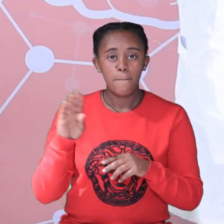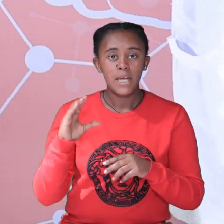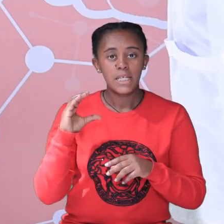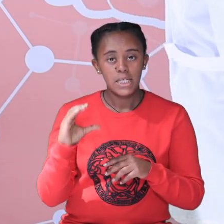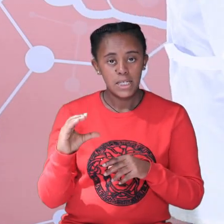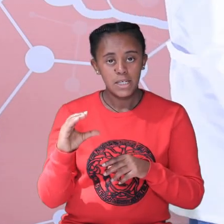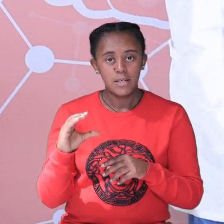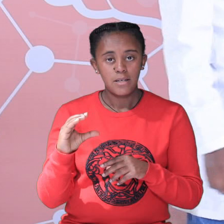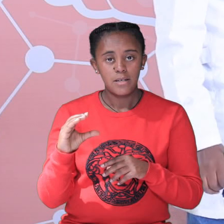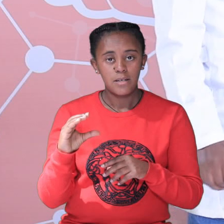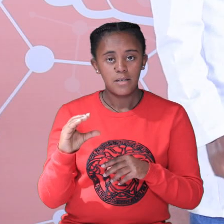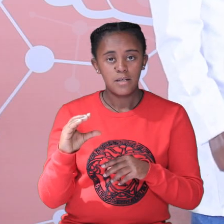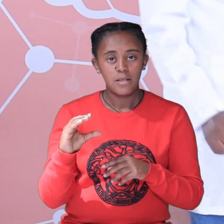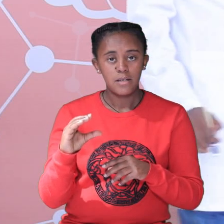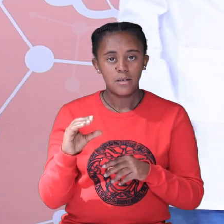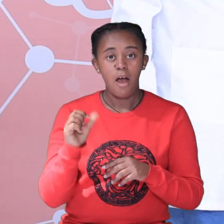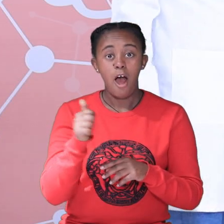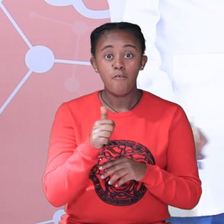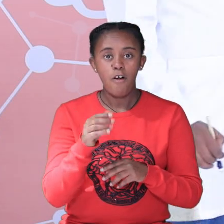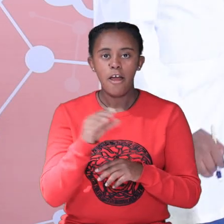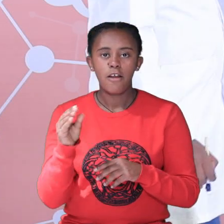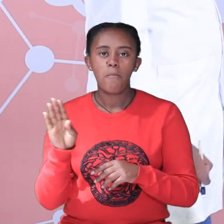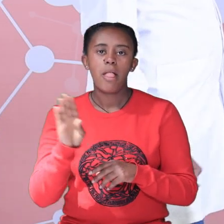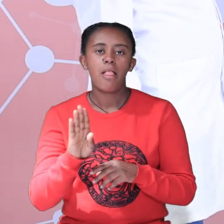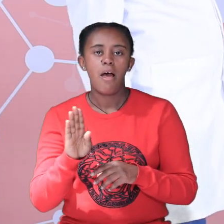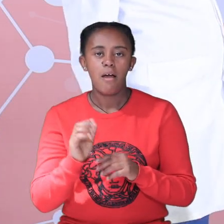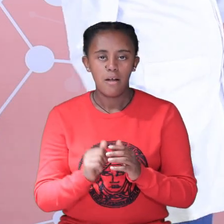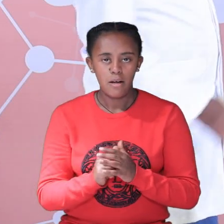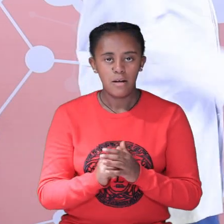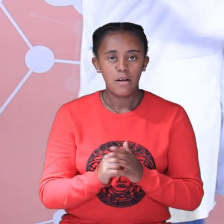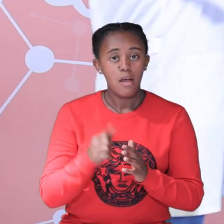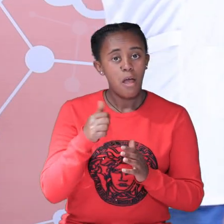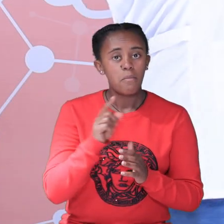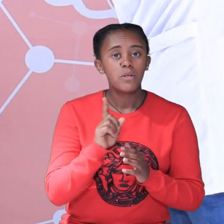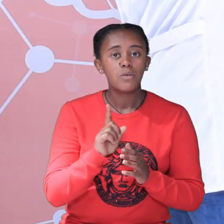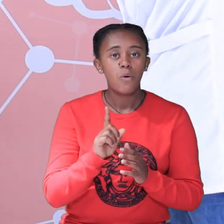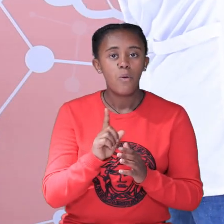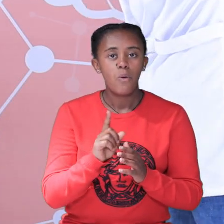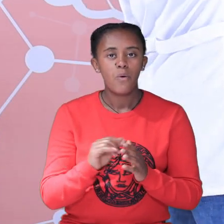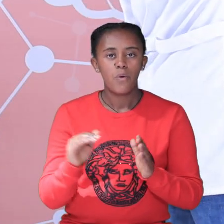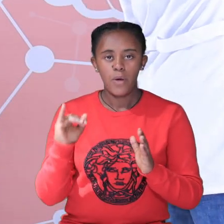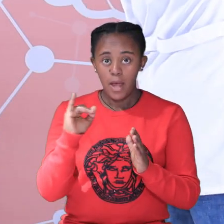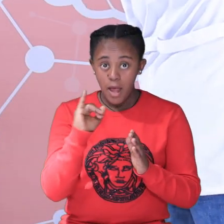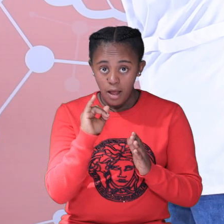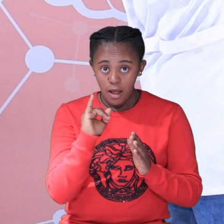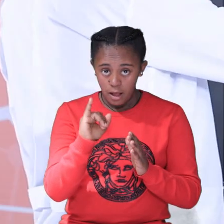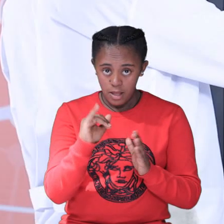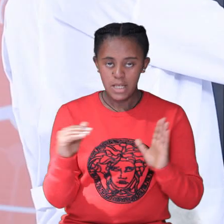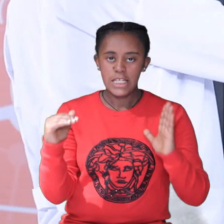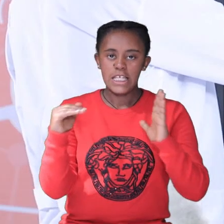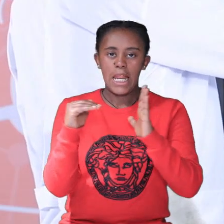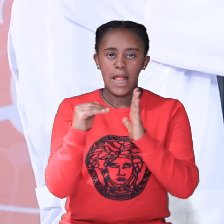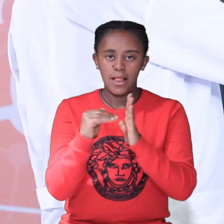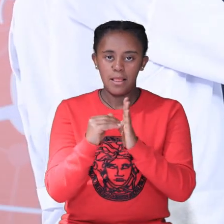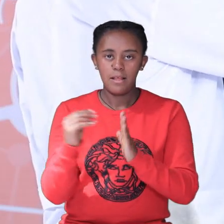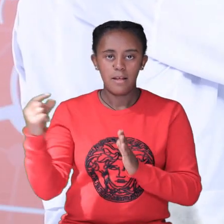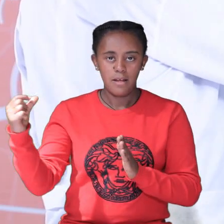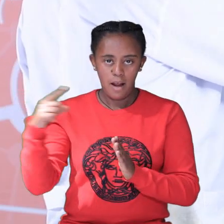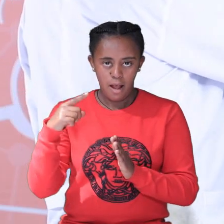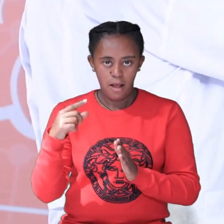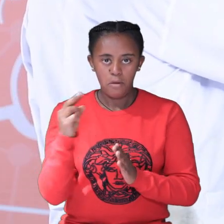What do the letters stand or write the name? For example, A,